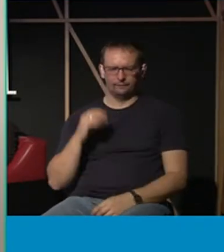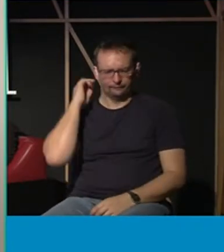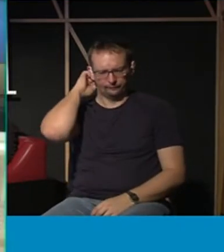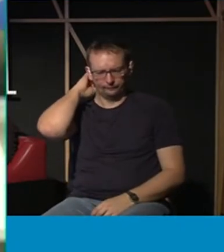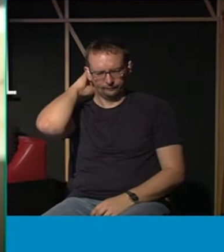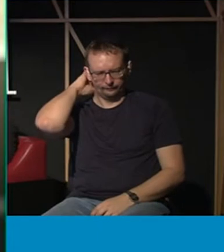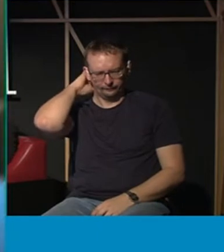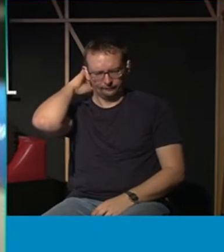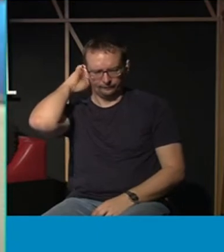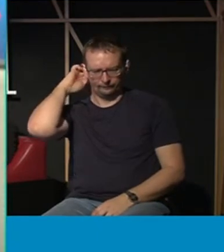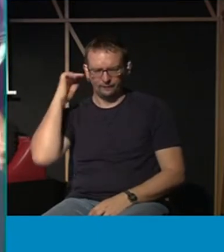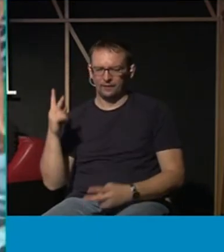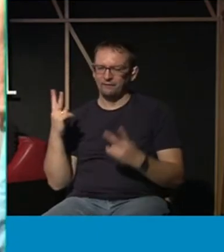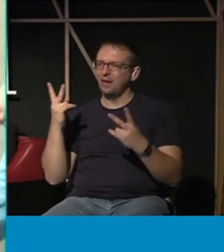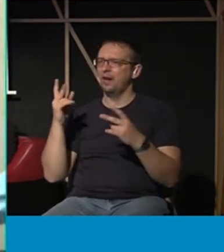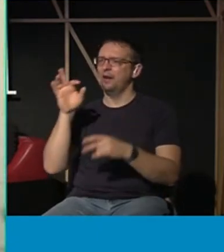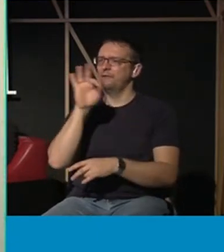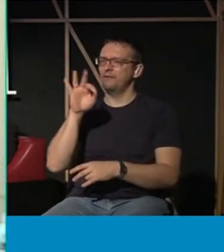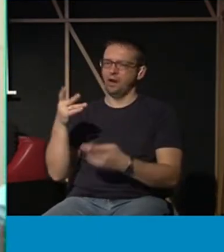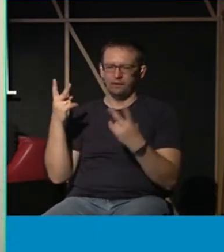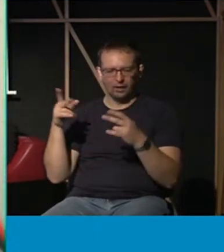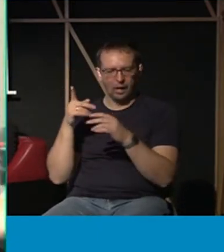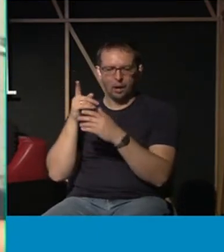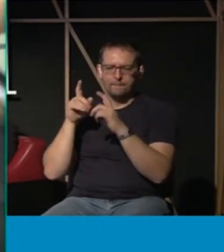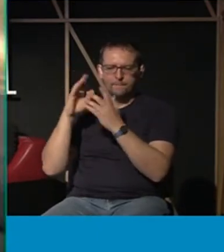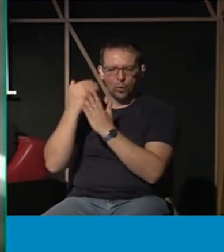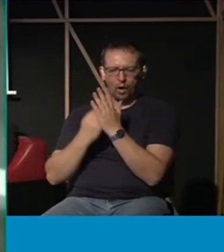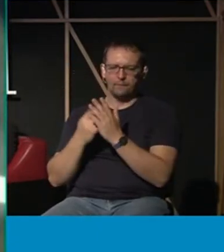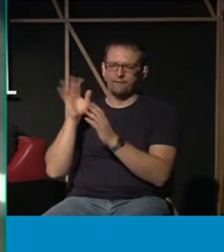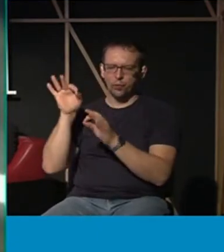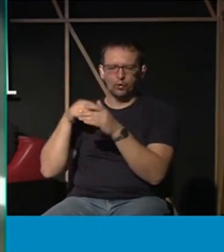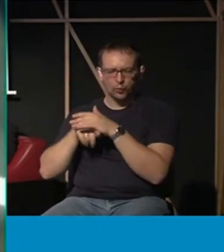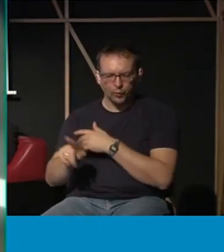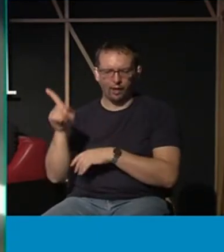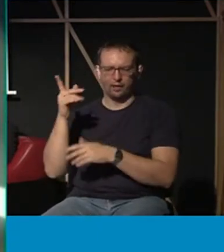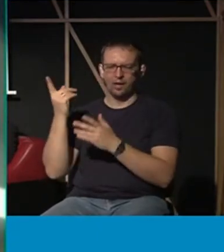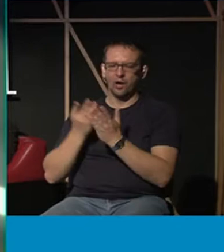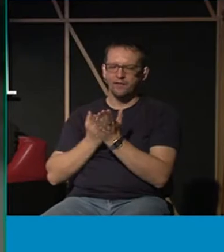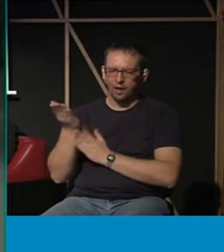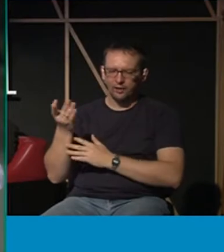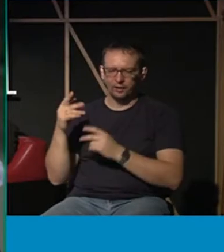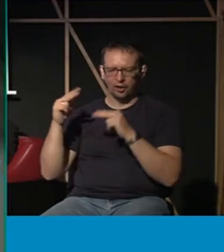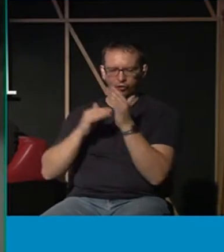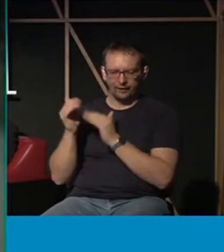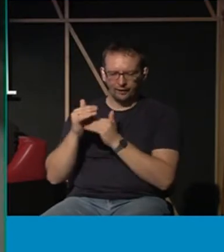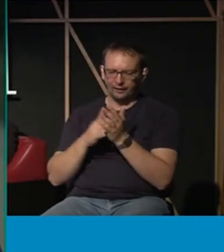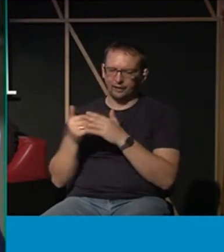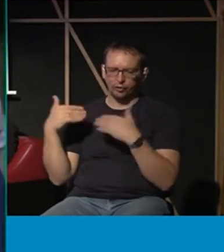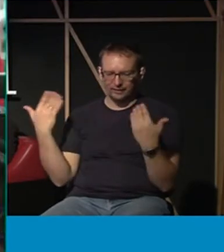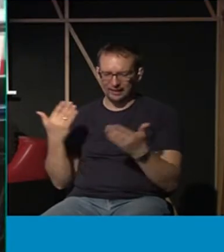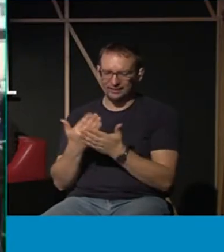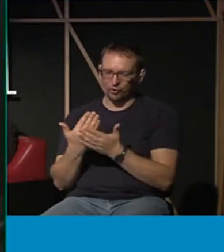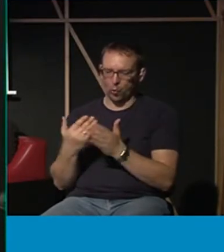World Cup. And we believe that we need to make our tournaments available to everybody, accessible to all, including disabled people